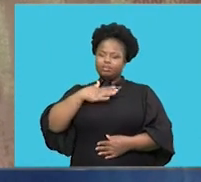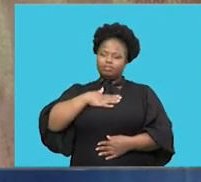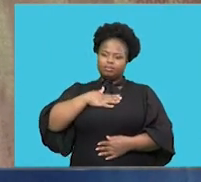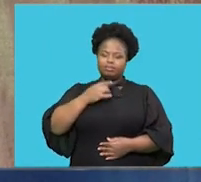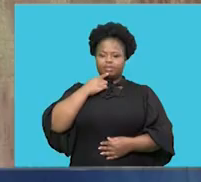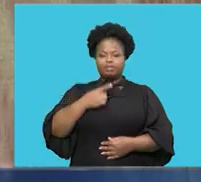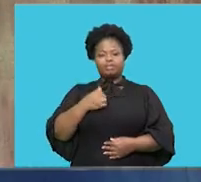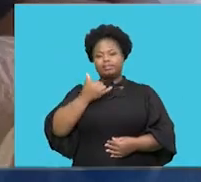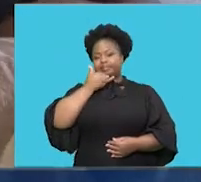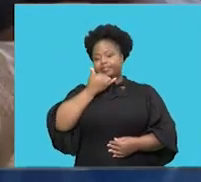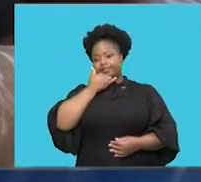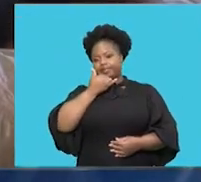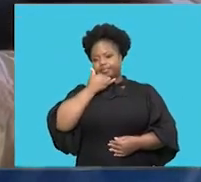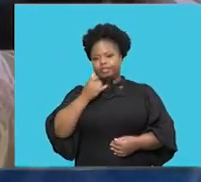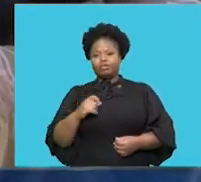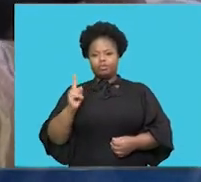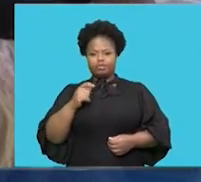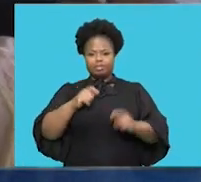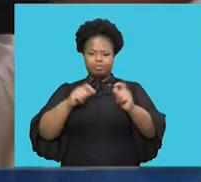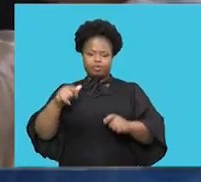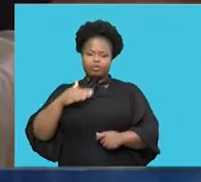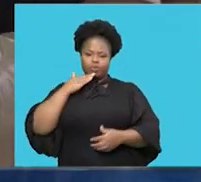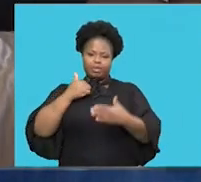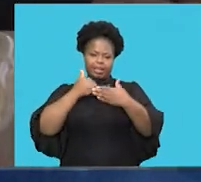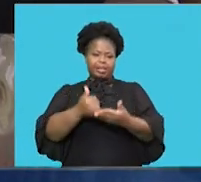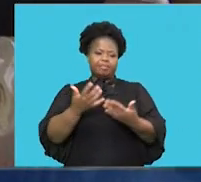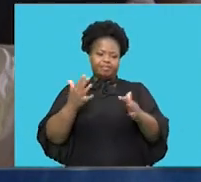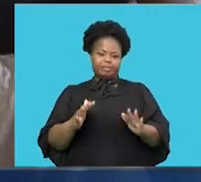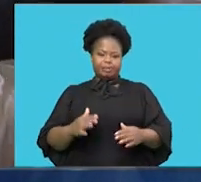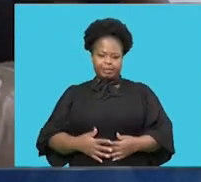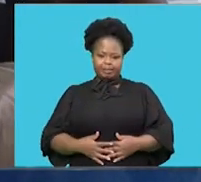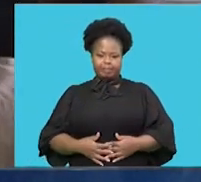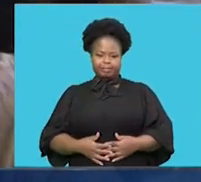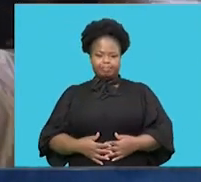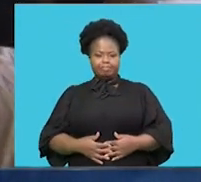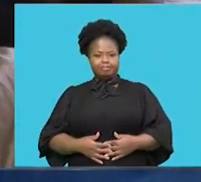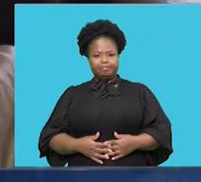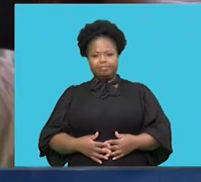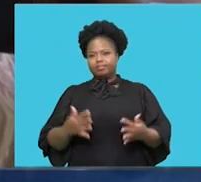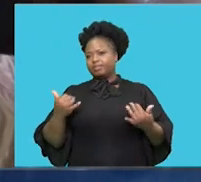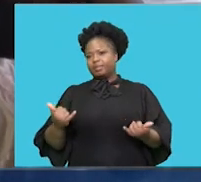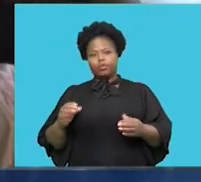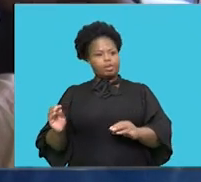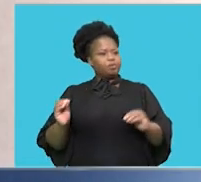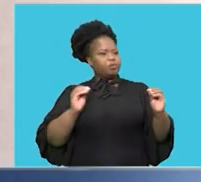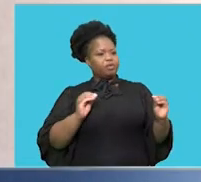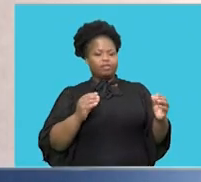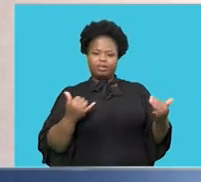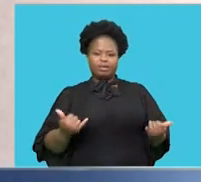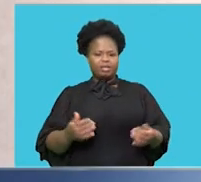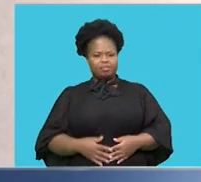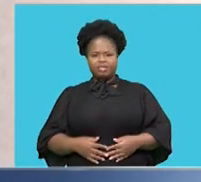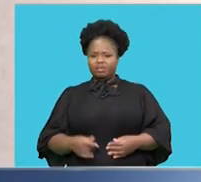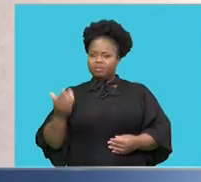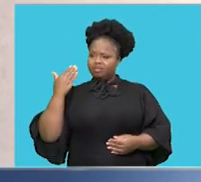a thabo le teboho ho bohle ba kentseng letsoho temeng ena. I can move now. I can. I go land. I'll be